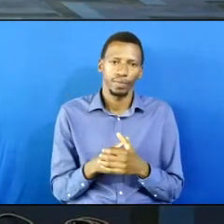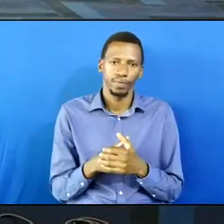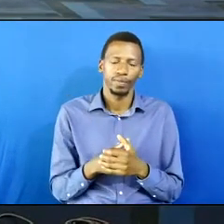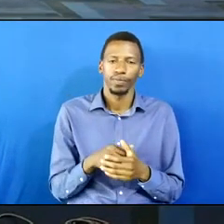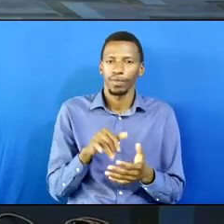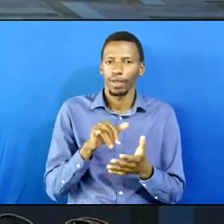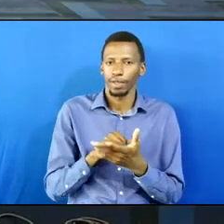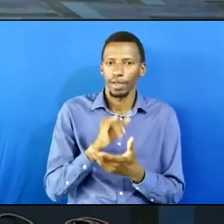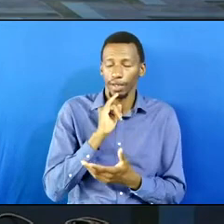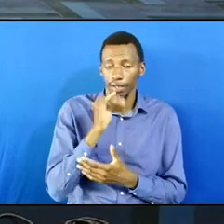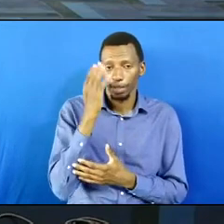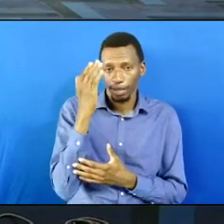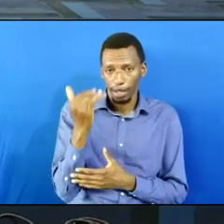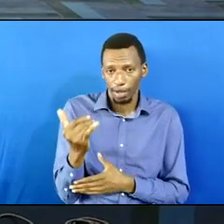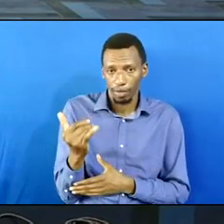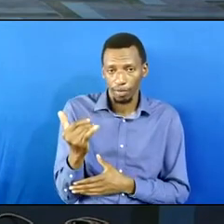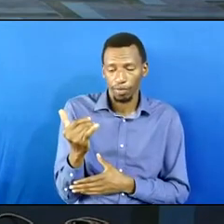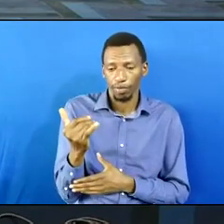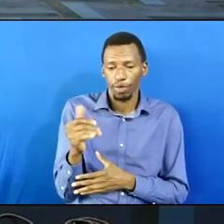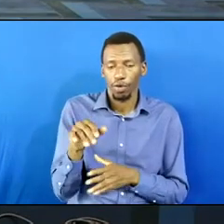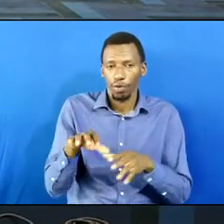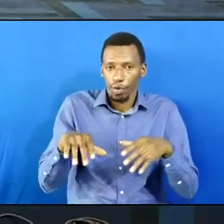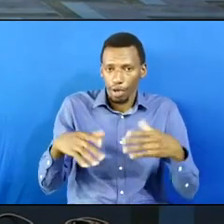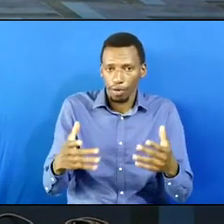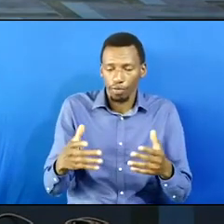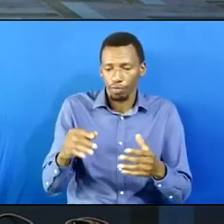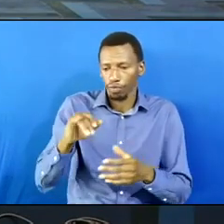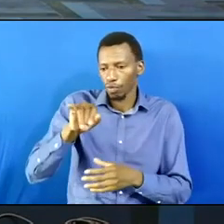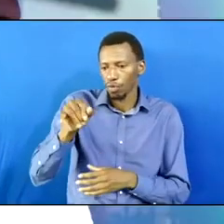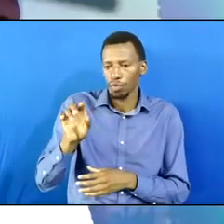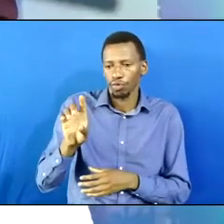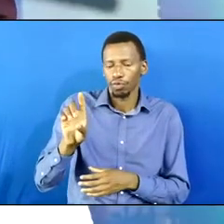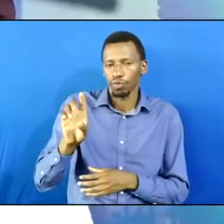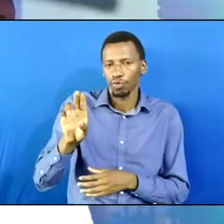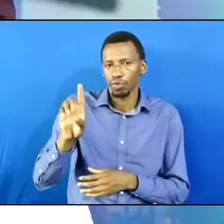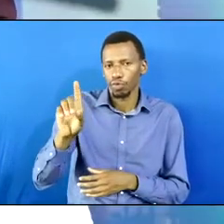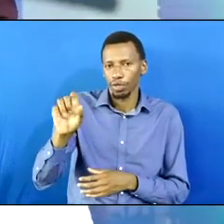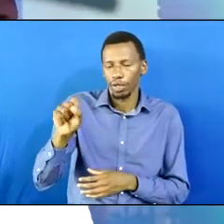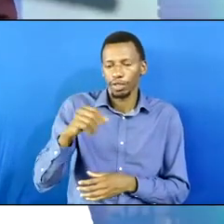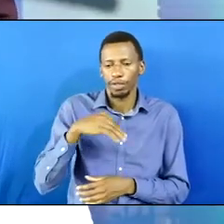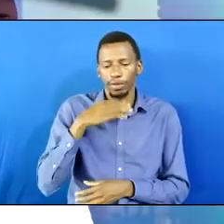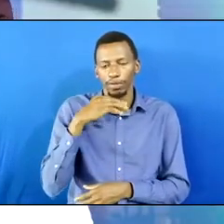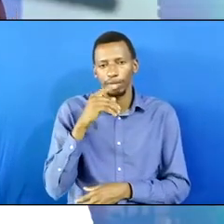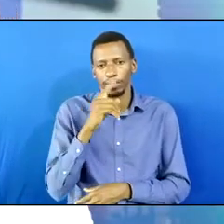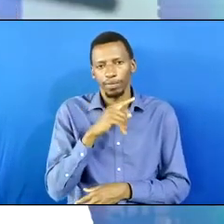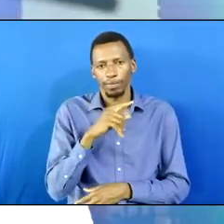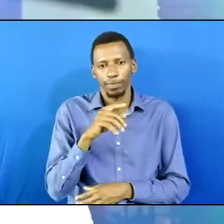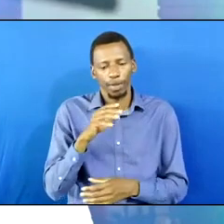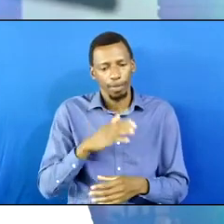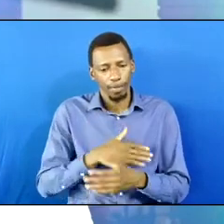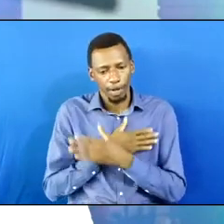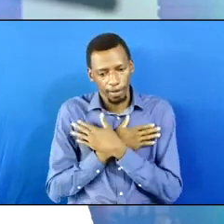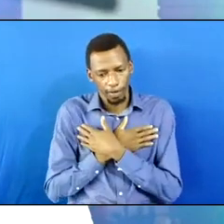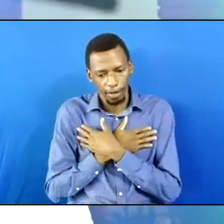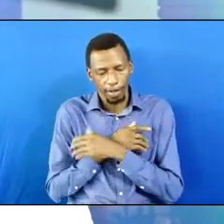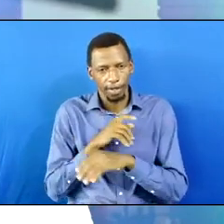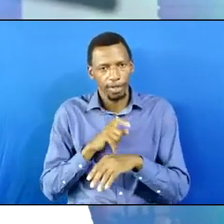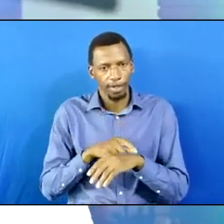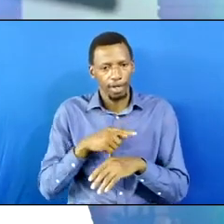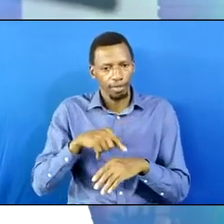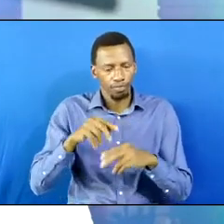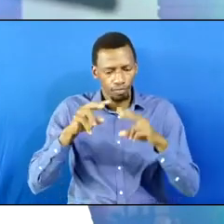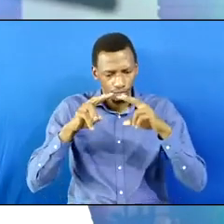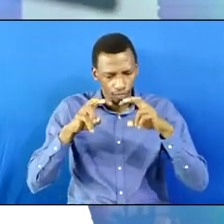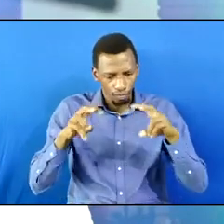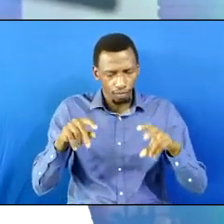that's how Judas perished. My friends, when we examine ourselves, which I